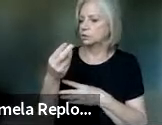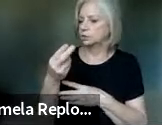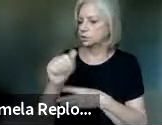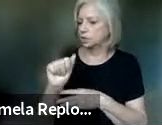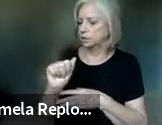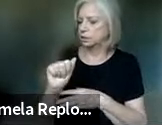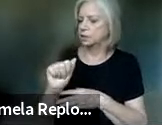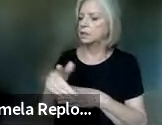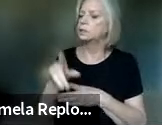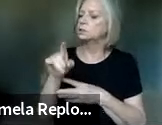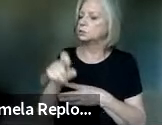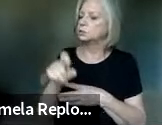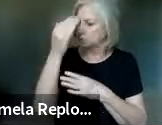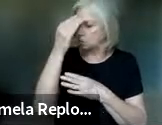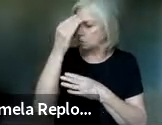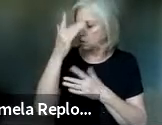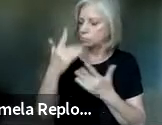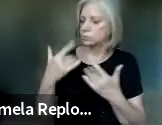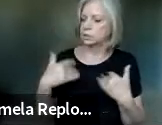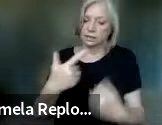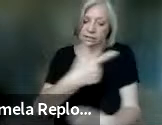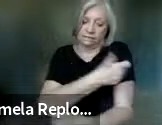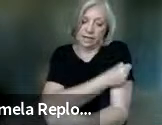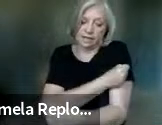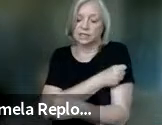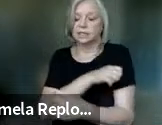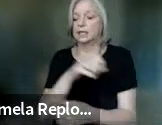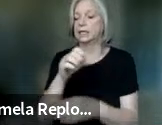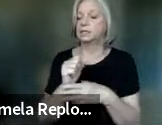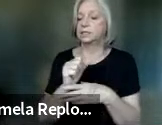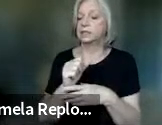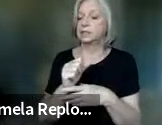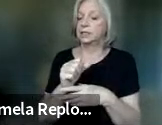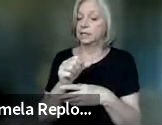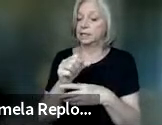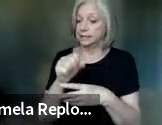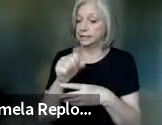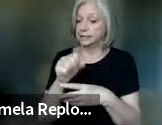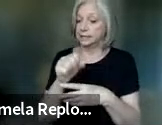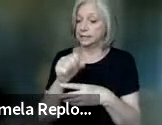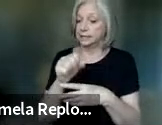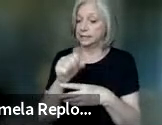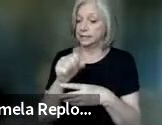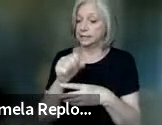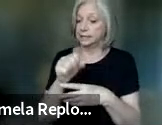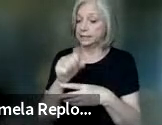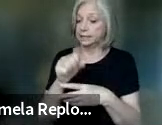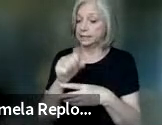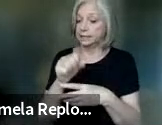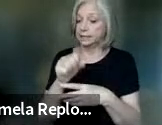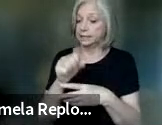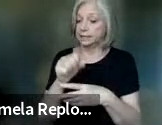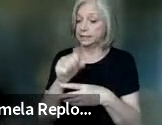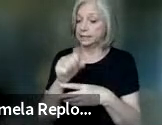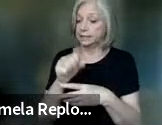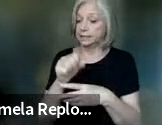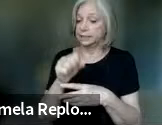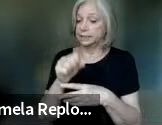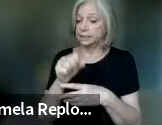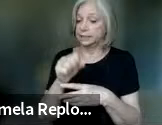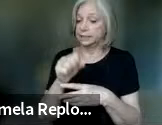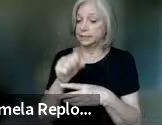their employees. And that's for the just general employees, as well as under